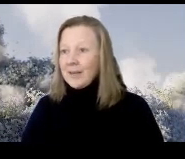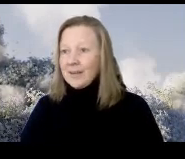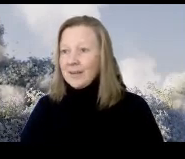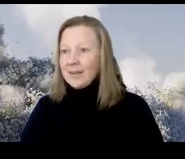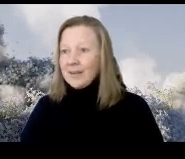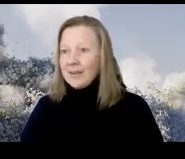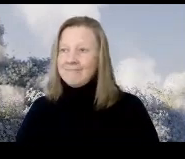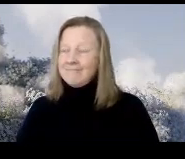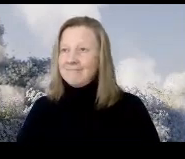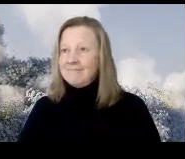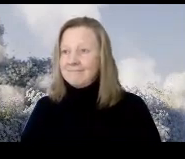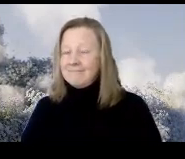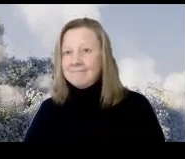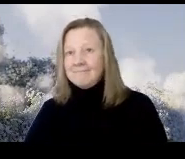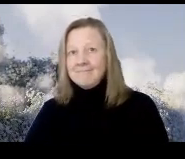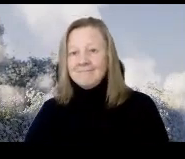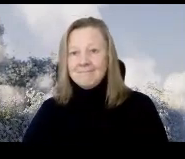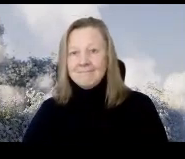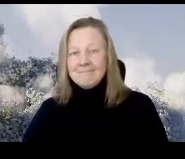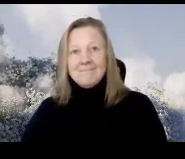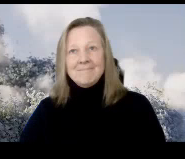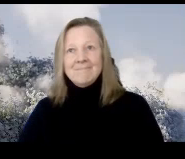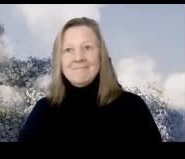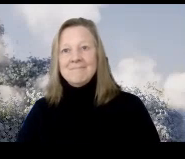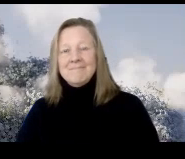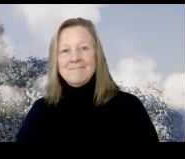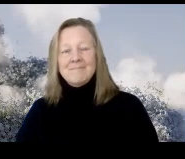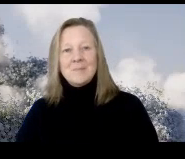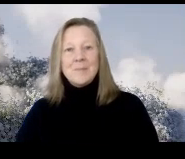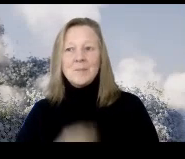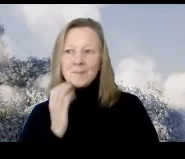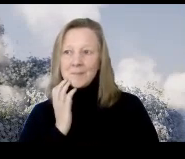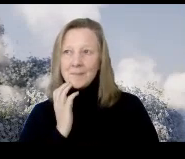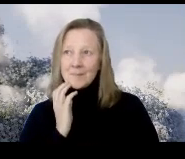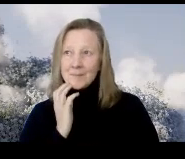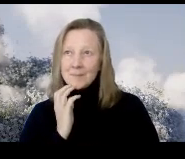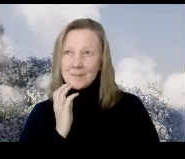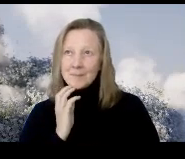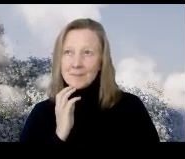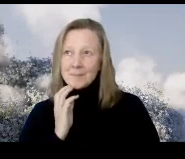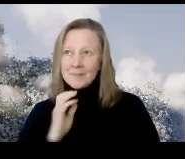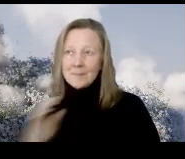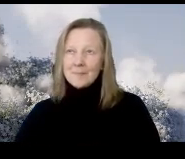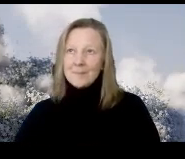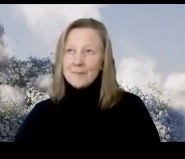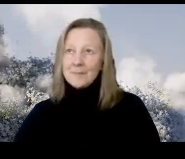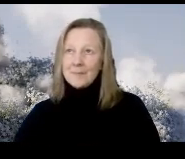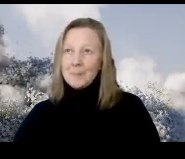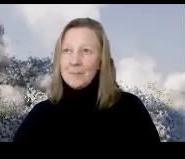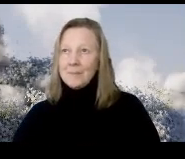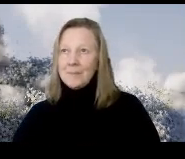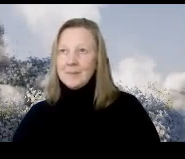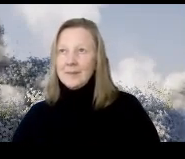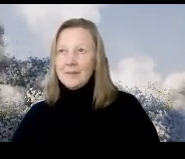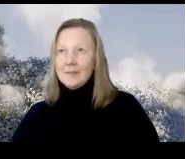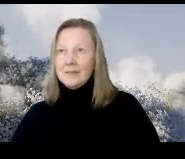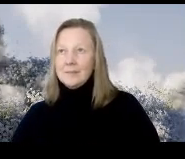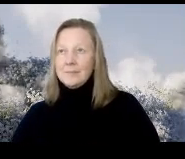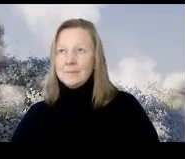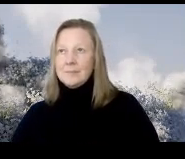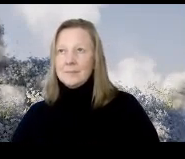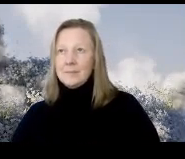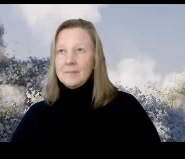with Rebecca. Okay, thank you. Hi, everyone. I'm Rebecca, and I'm one of the facilitators and developers of